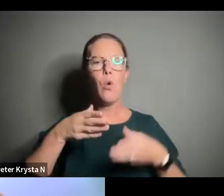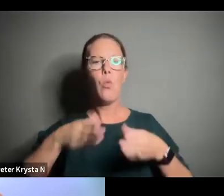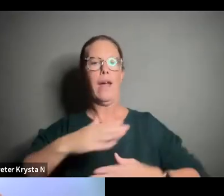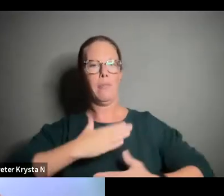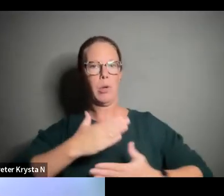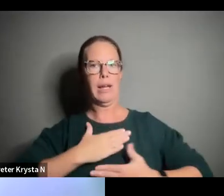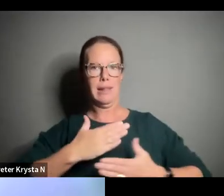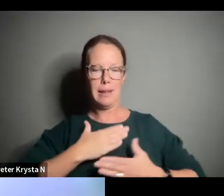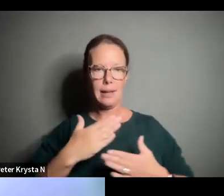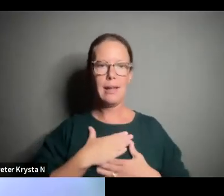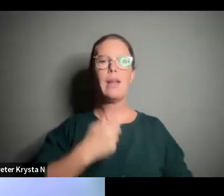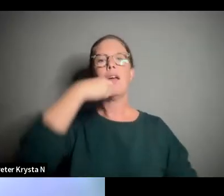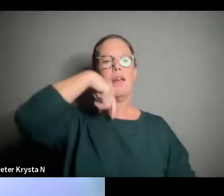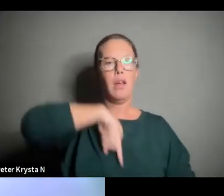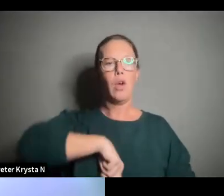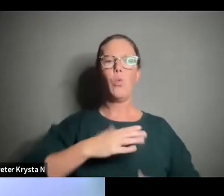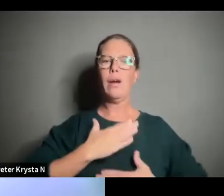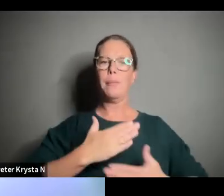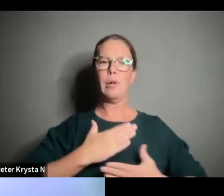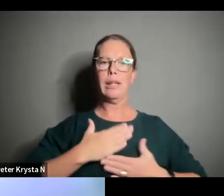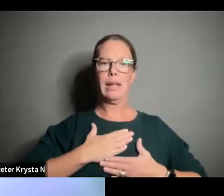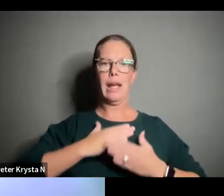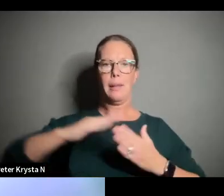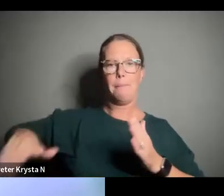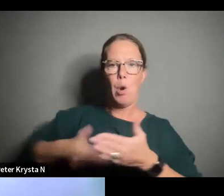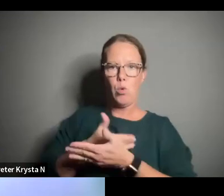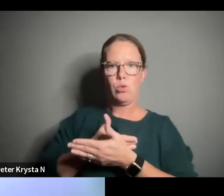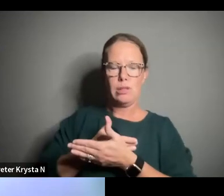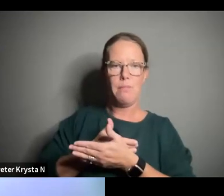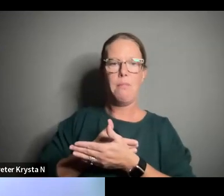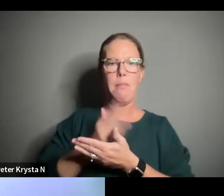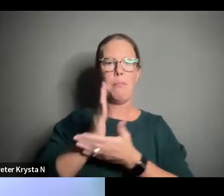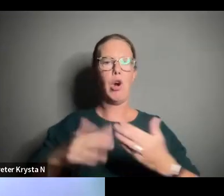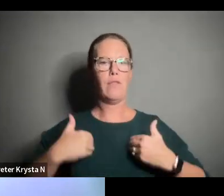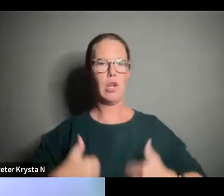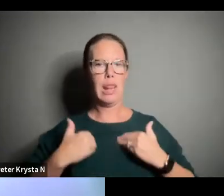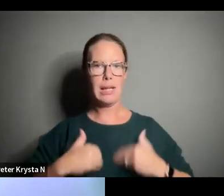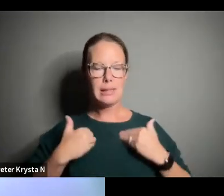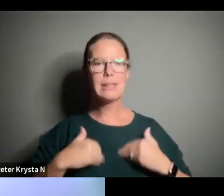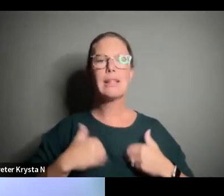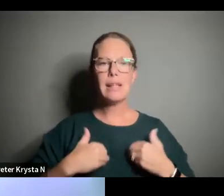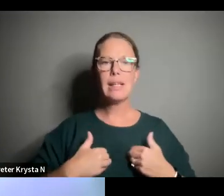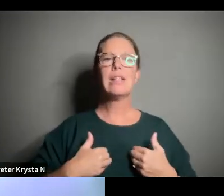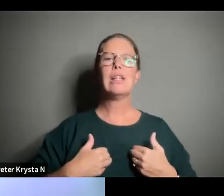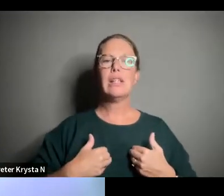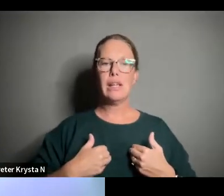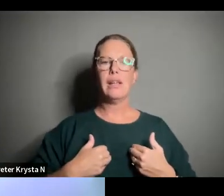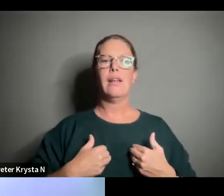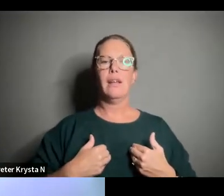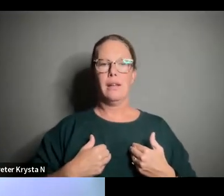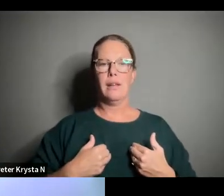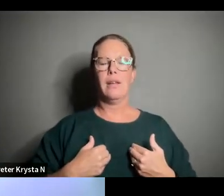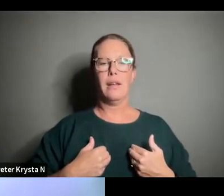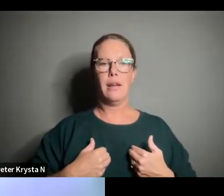of your lungs. When we breathe, we're breathing in the posterior part of our lungs. And so that actually, the air goes in there. If you're